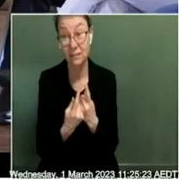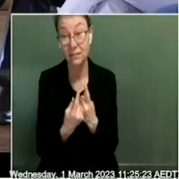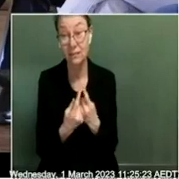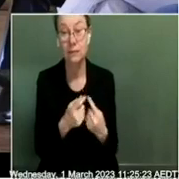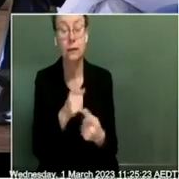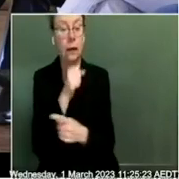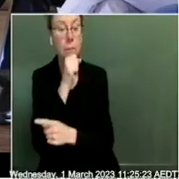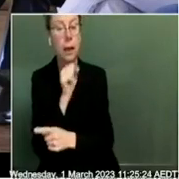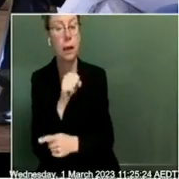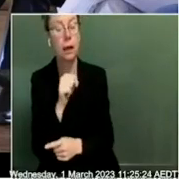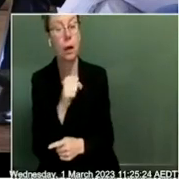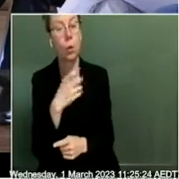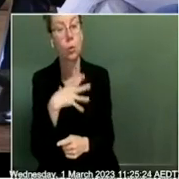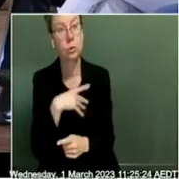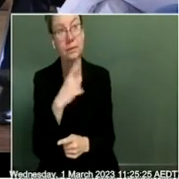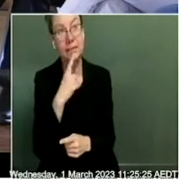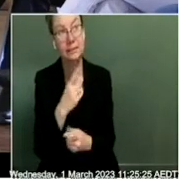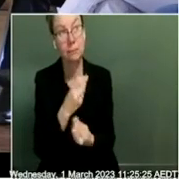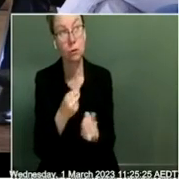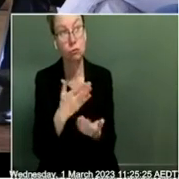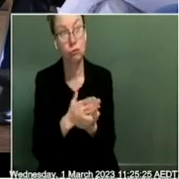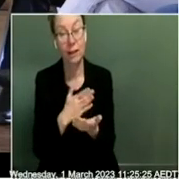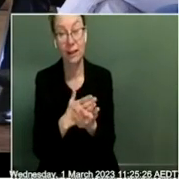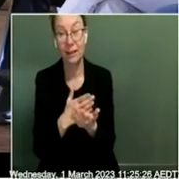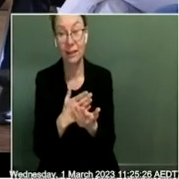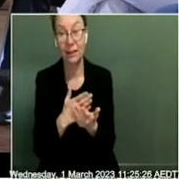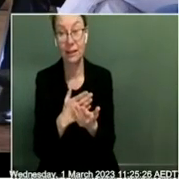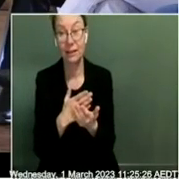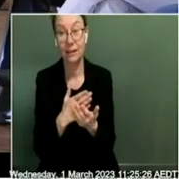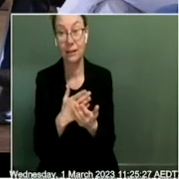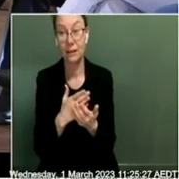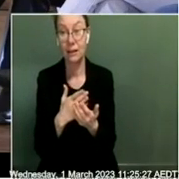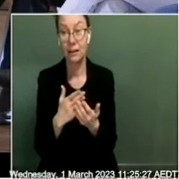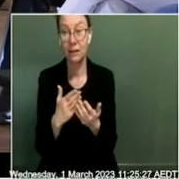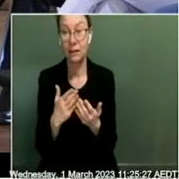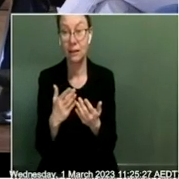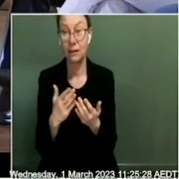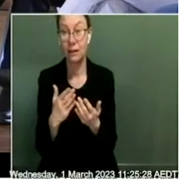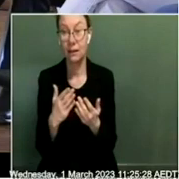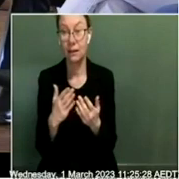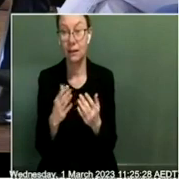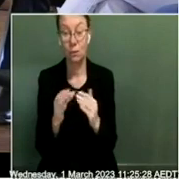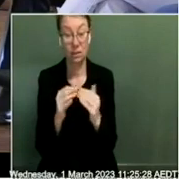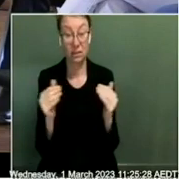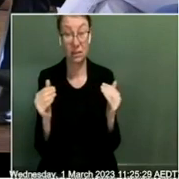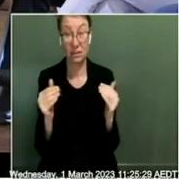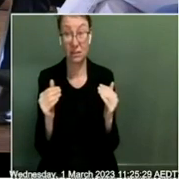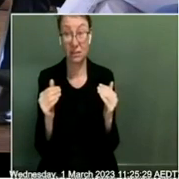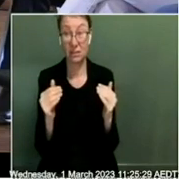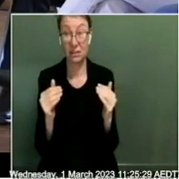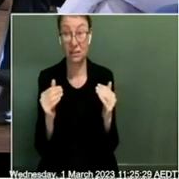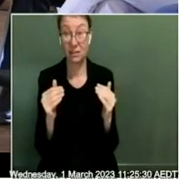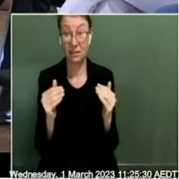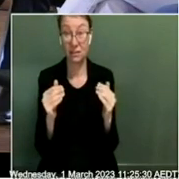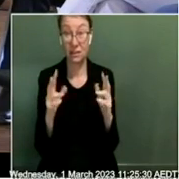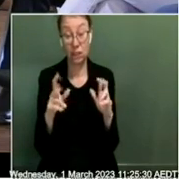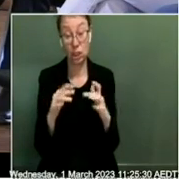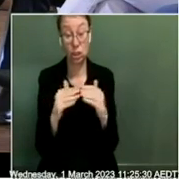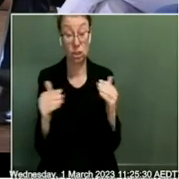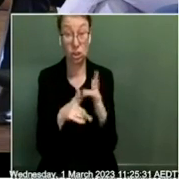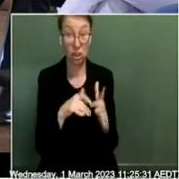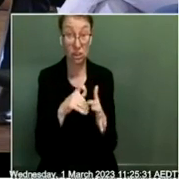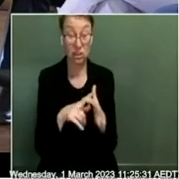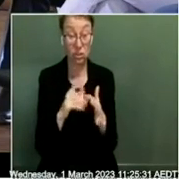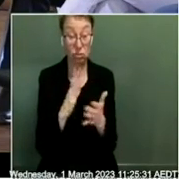level, injustice is racial discrimination, and your mother was subject to racial discrimination from the moment she was born until the moment she